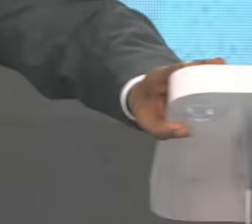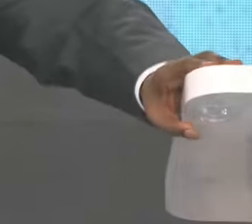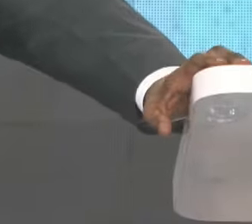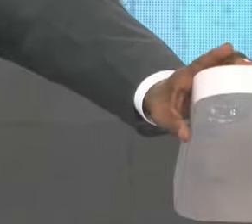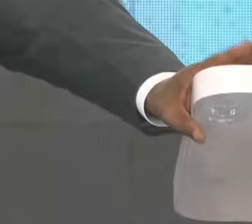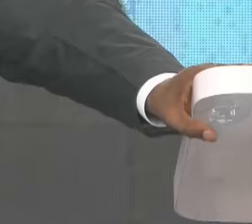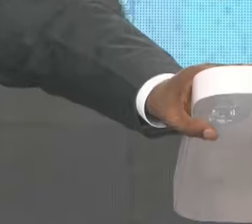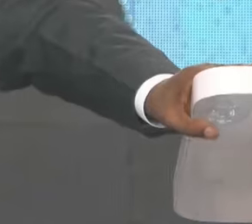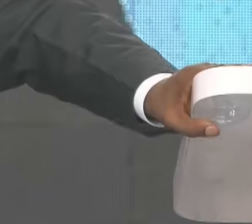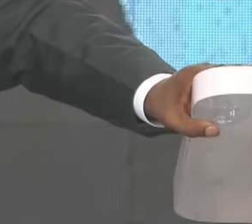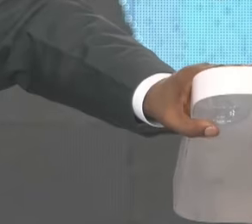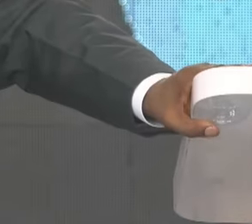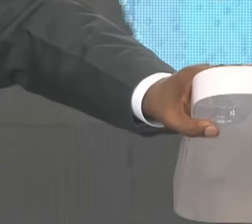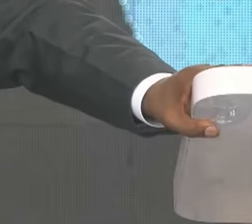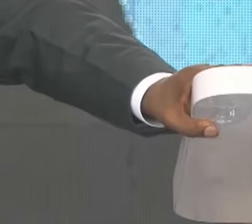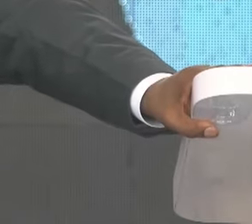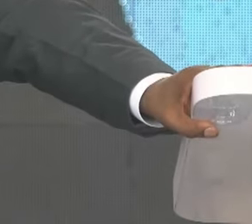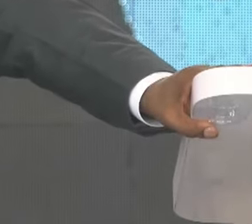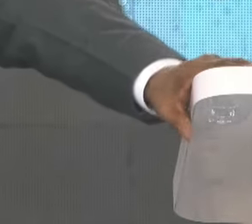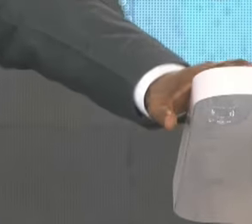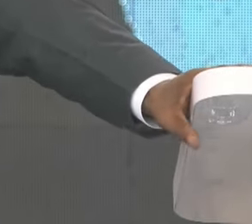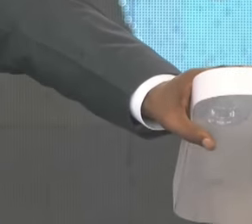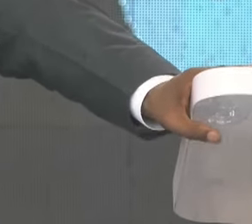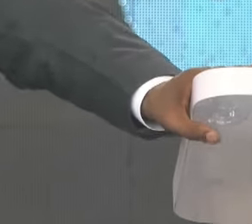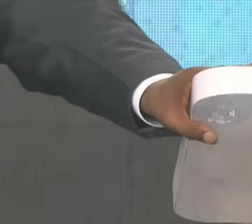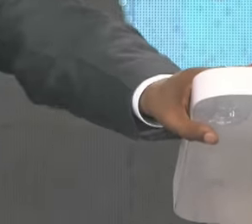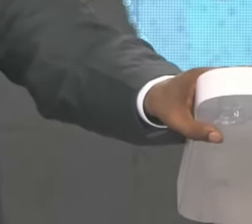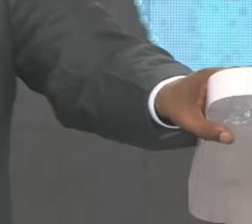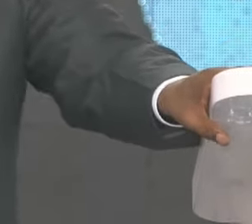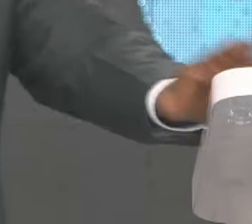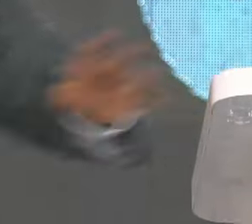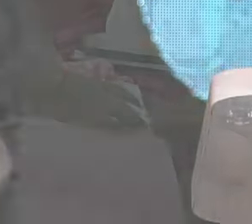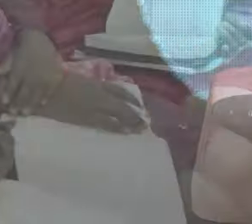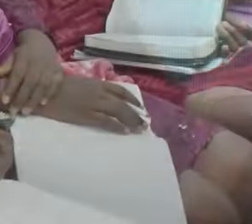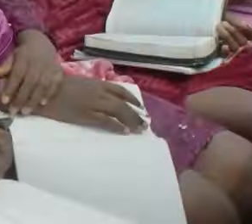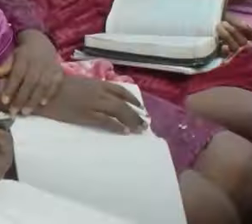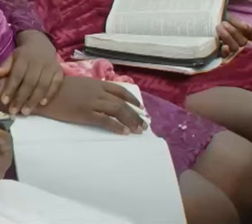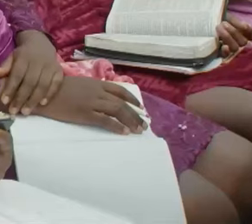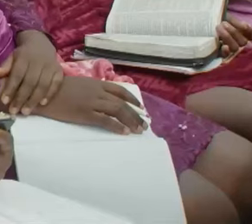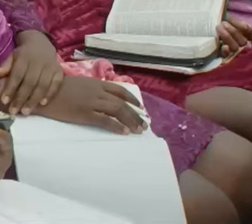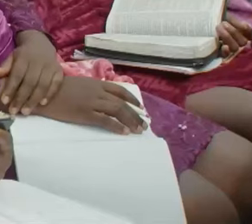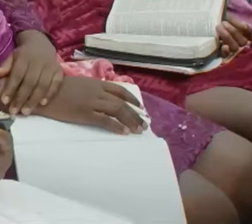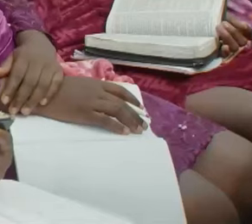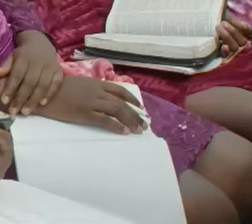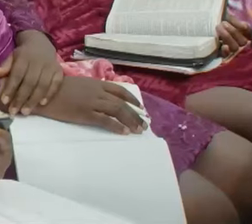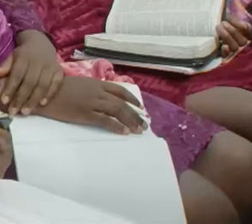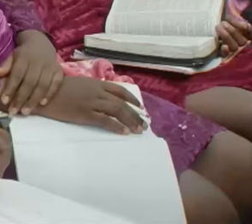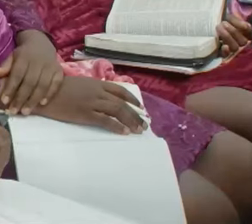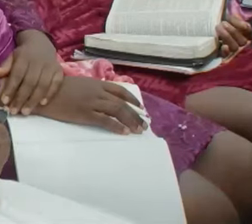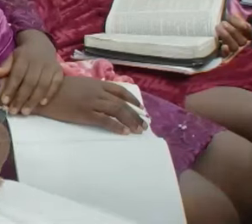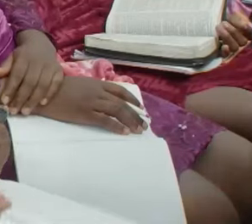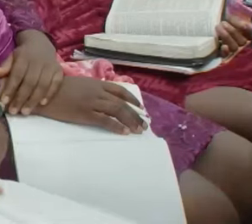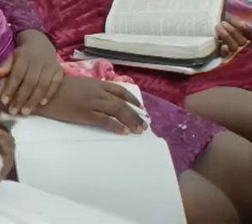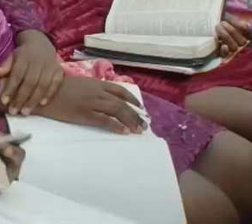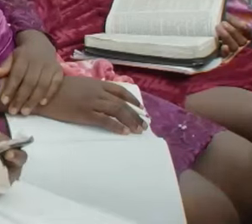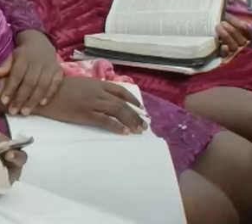people, your pastor, that hatred is taken away to you. They said this, they did that, and all that